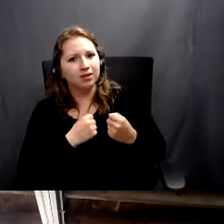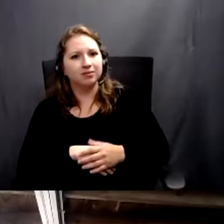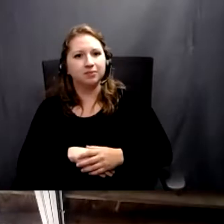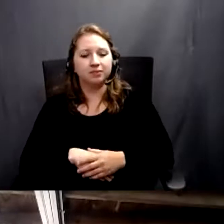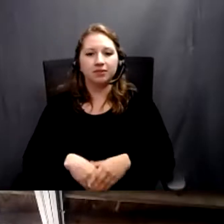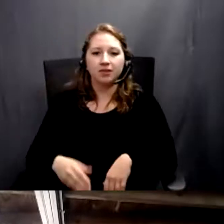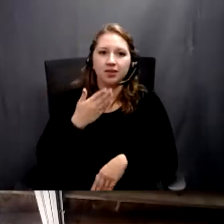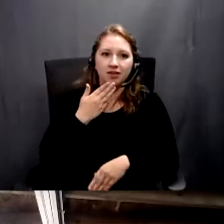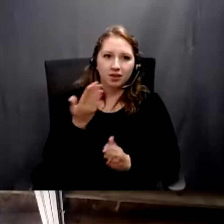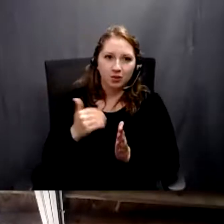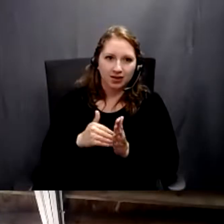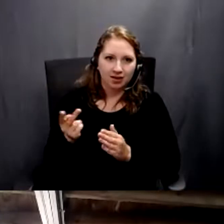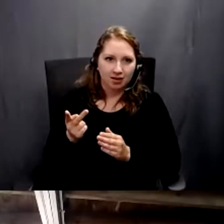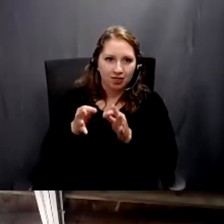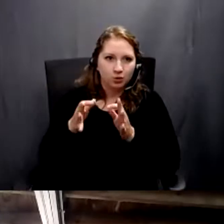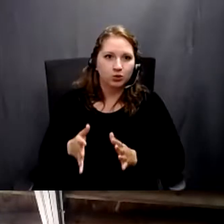for interpreters.